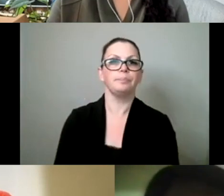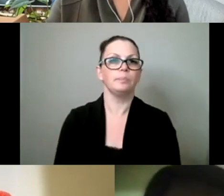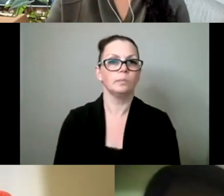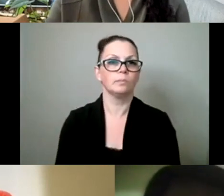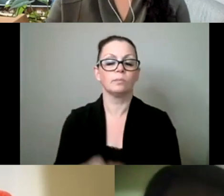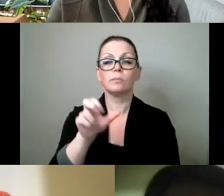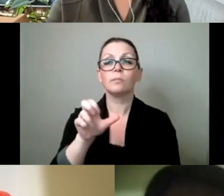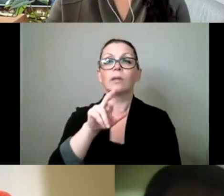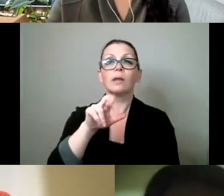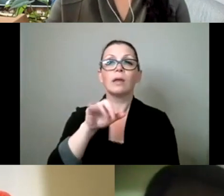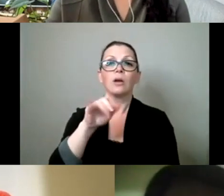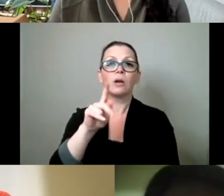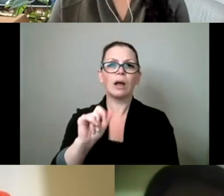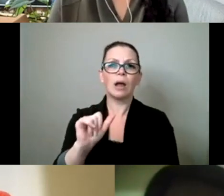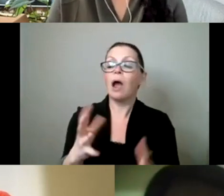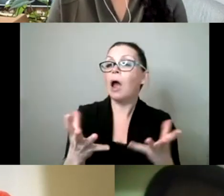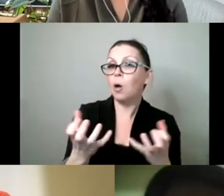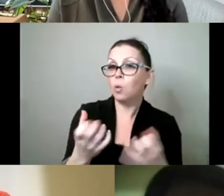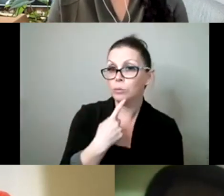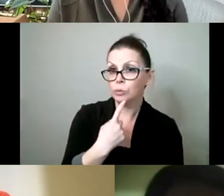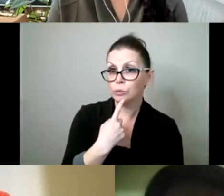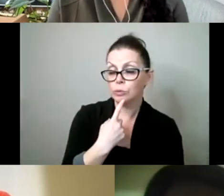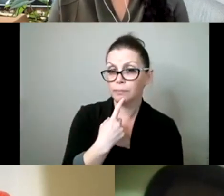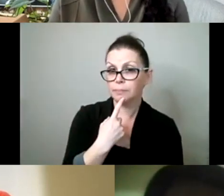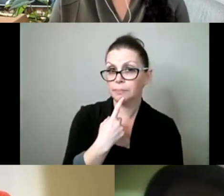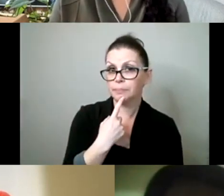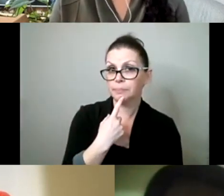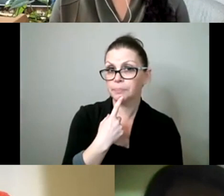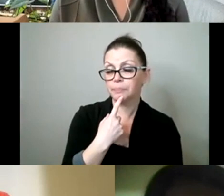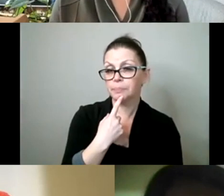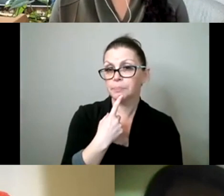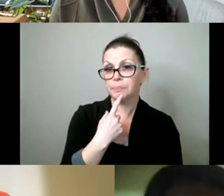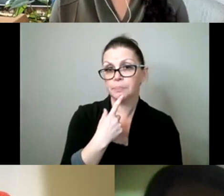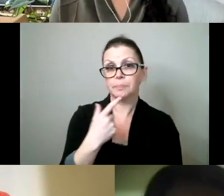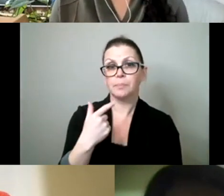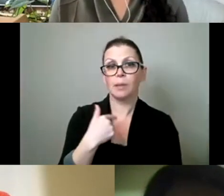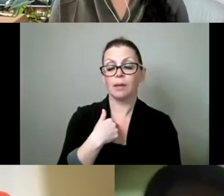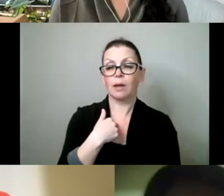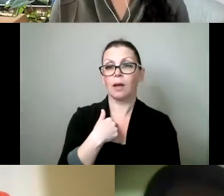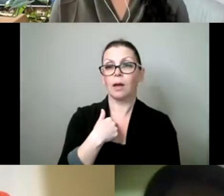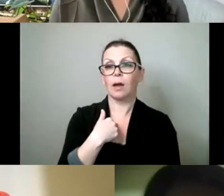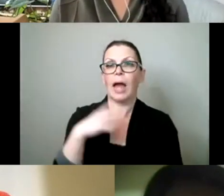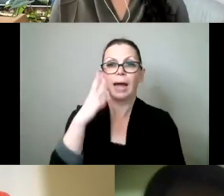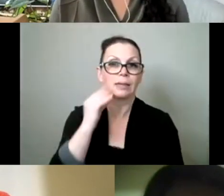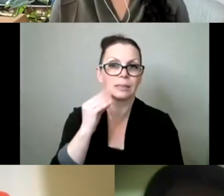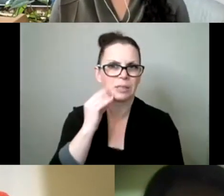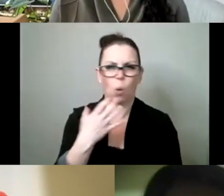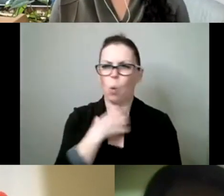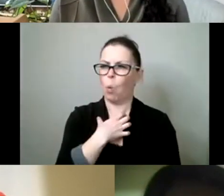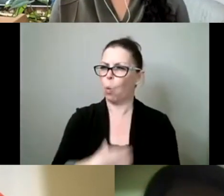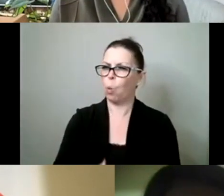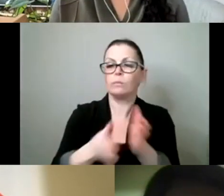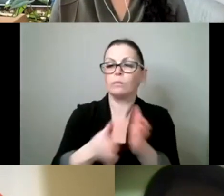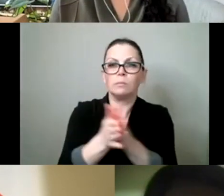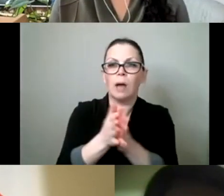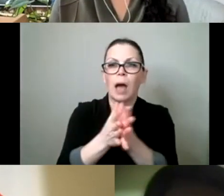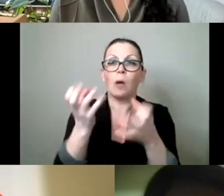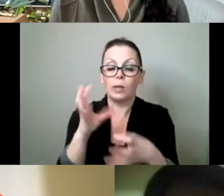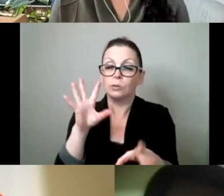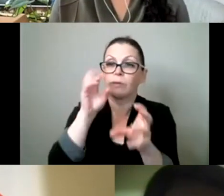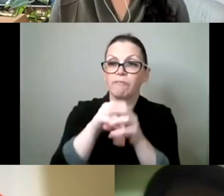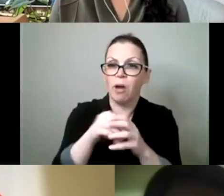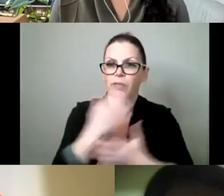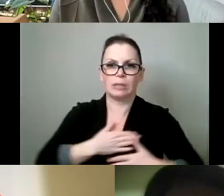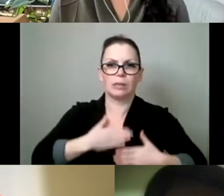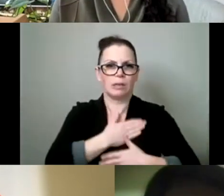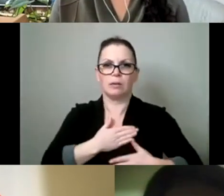I just want to say that even though I had the passion growing up that I wanted to go into entertainment, I